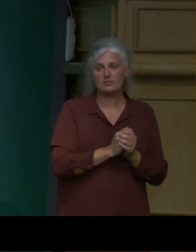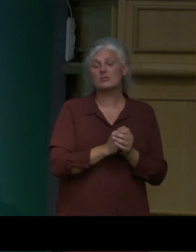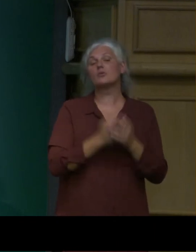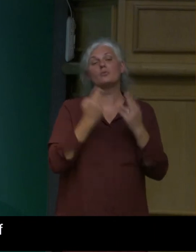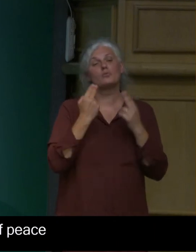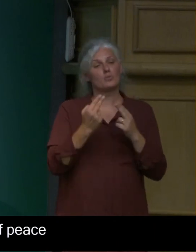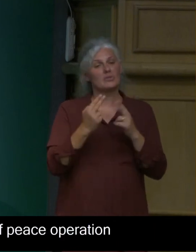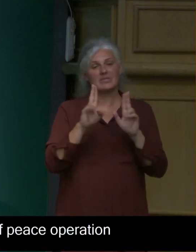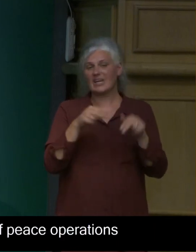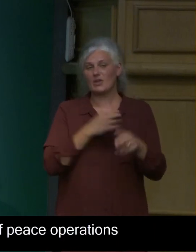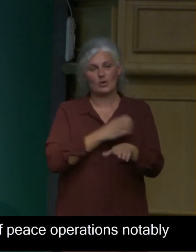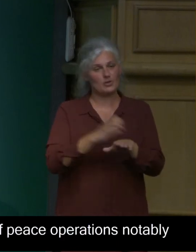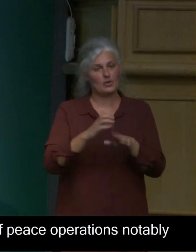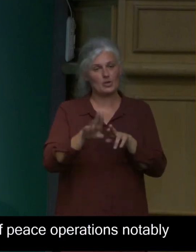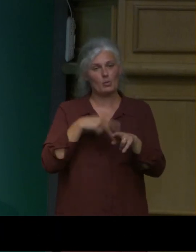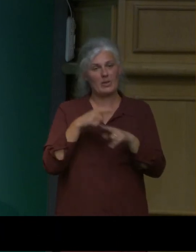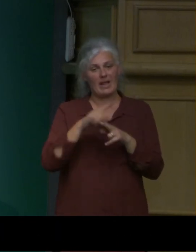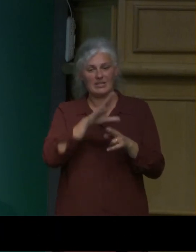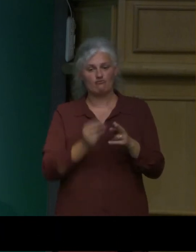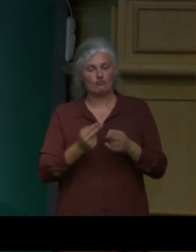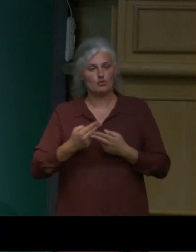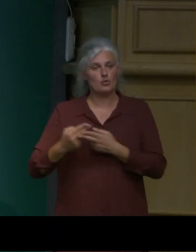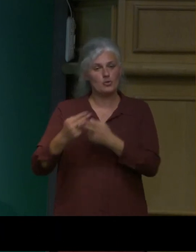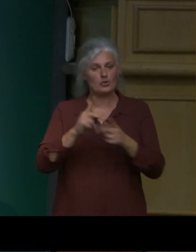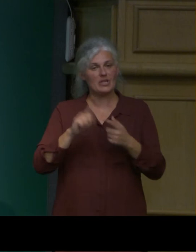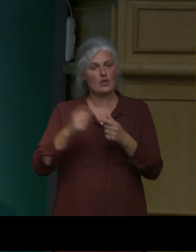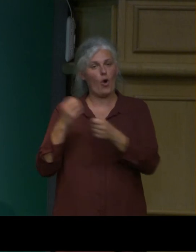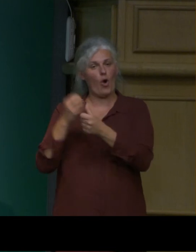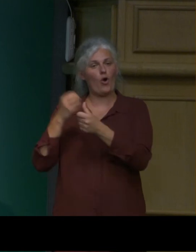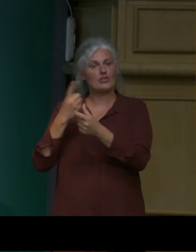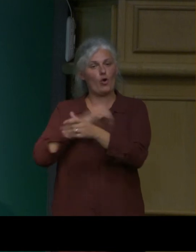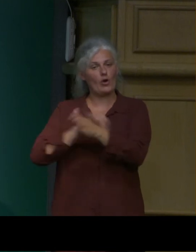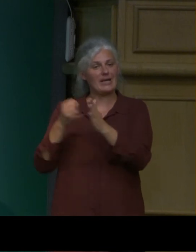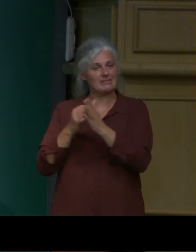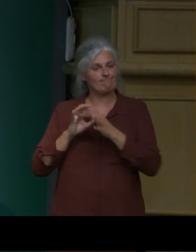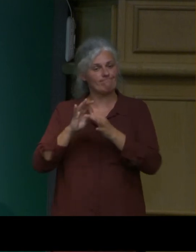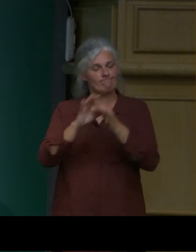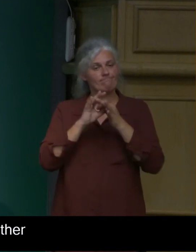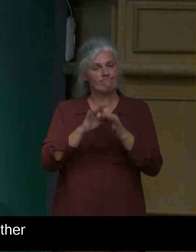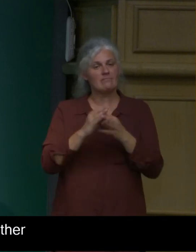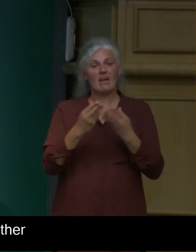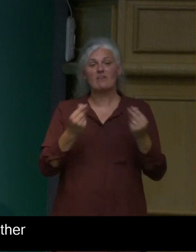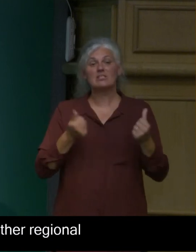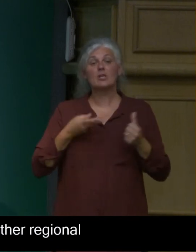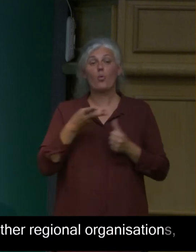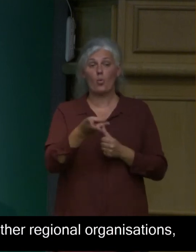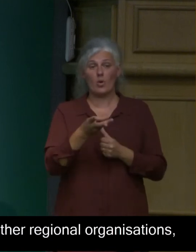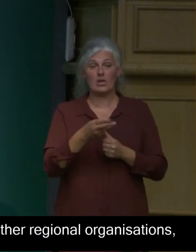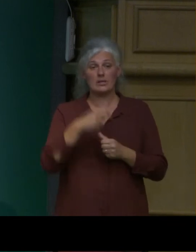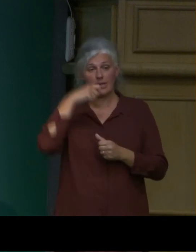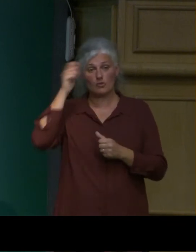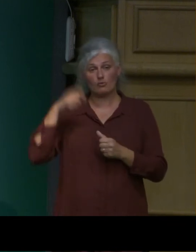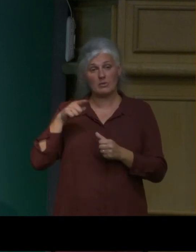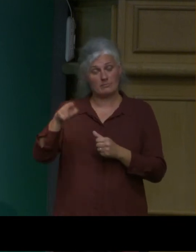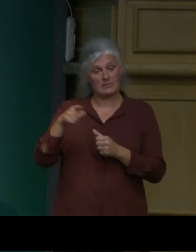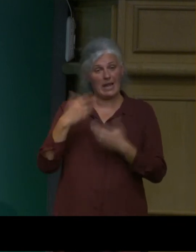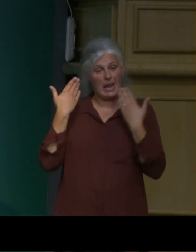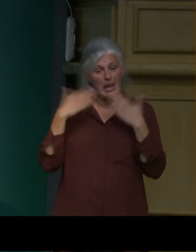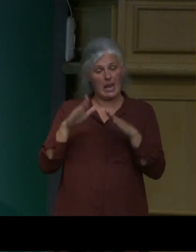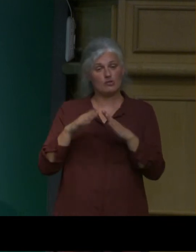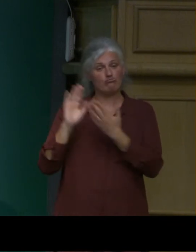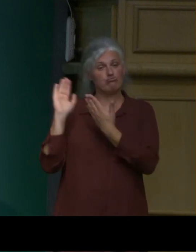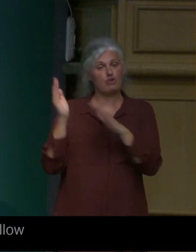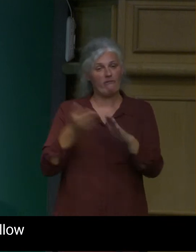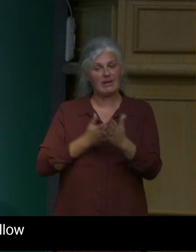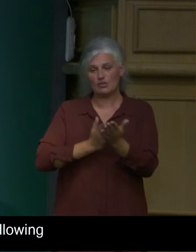carried out by the African Union and other Regional organizations the facility has come into its own for Ukraine allowing the EU to